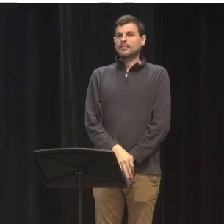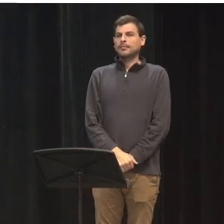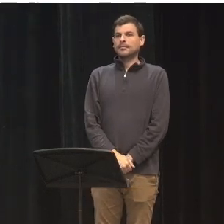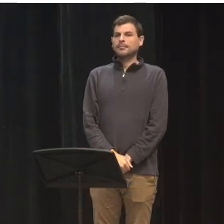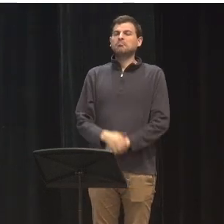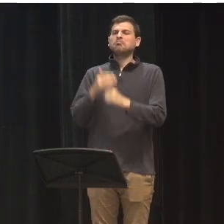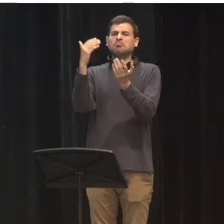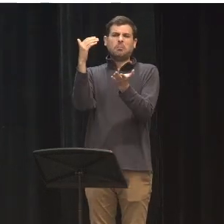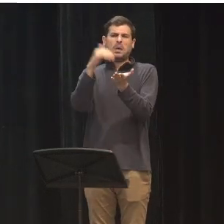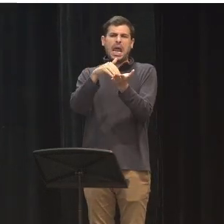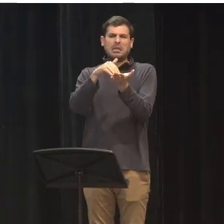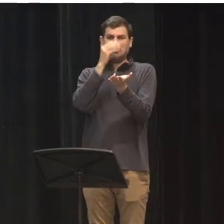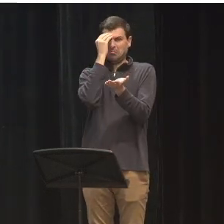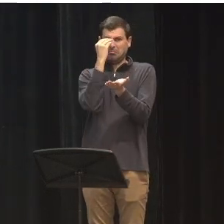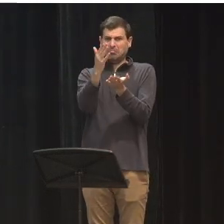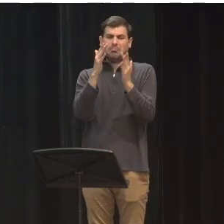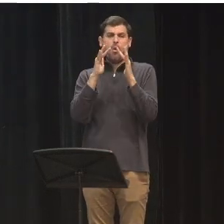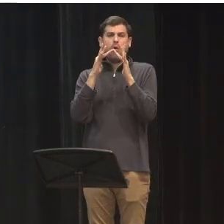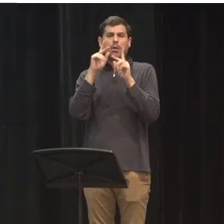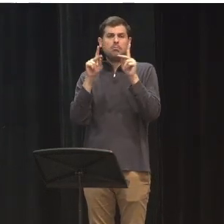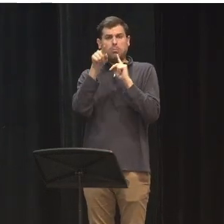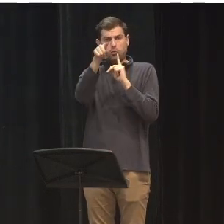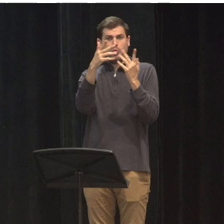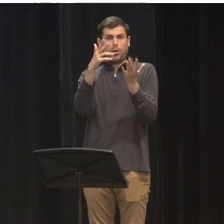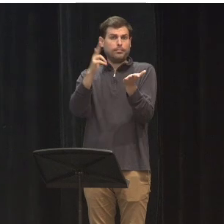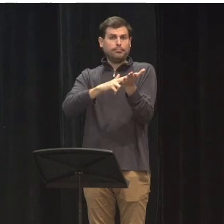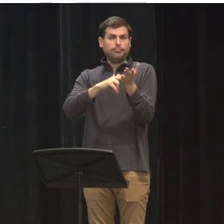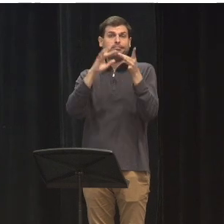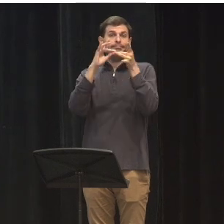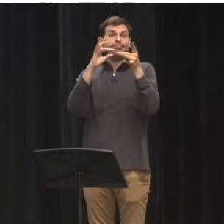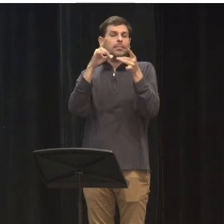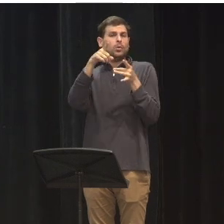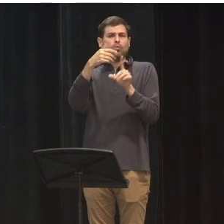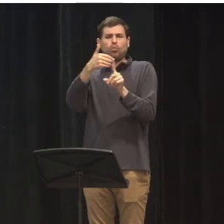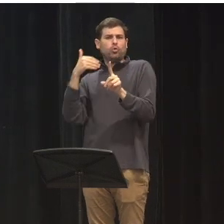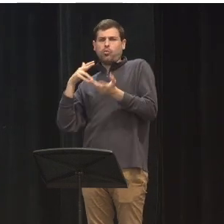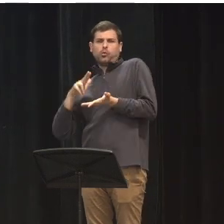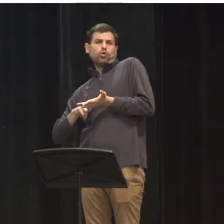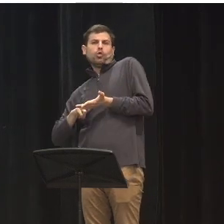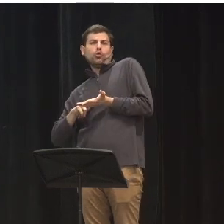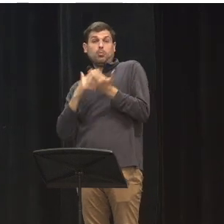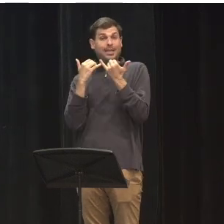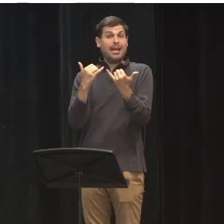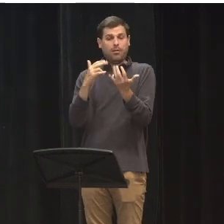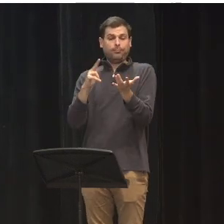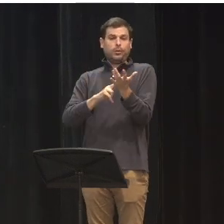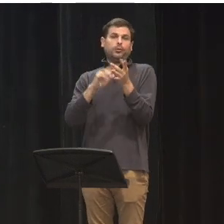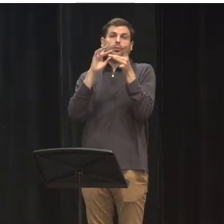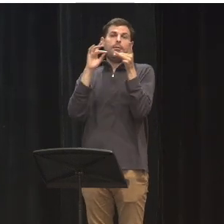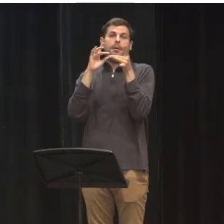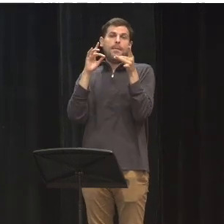So again, if anyone else online has not pre-registered and would like to make a comment, as our